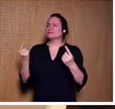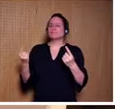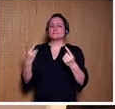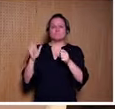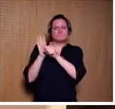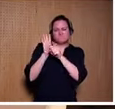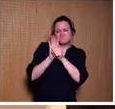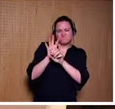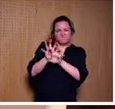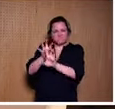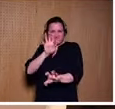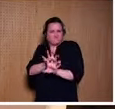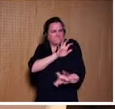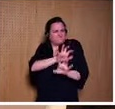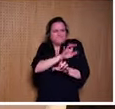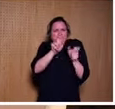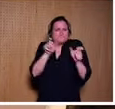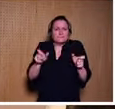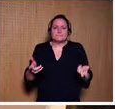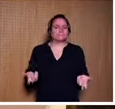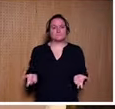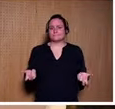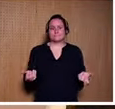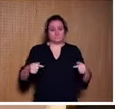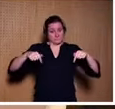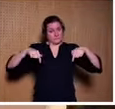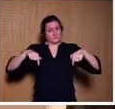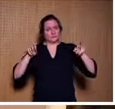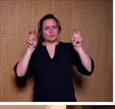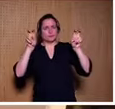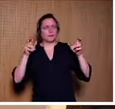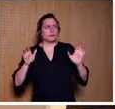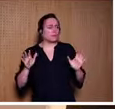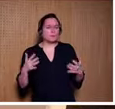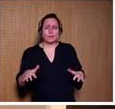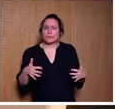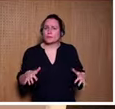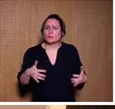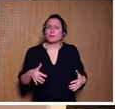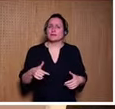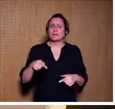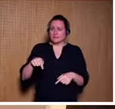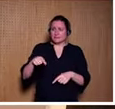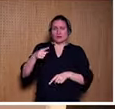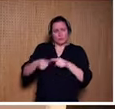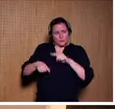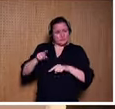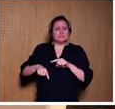that affects all of us. We are talking about a political force,